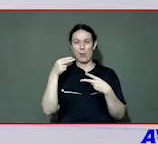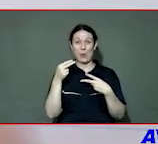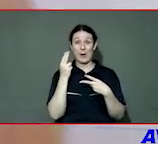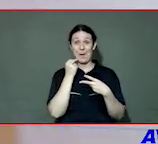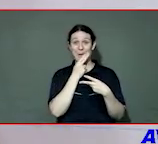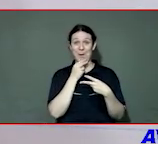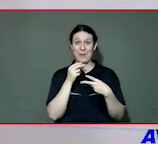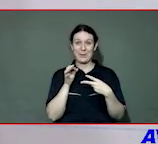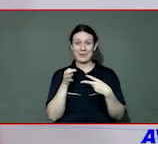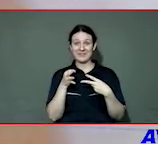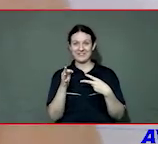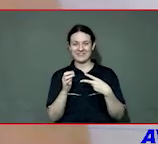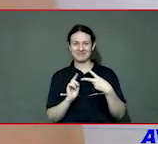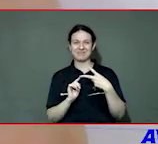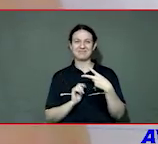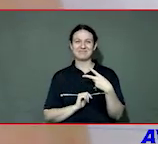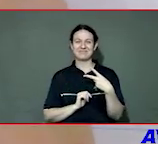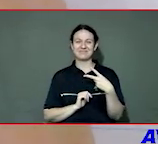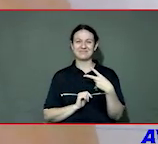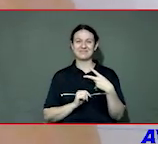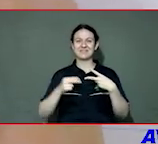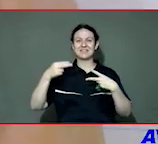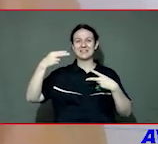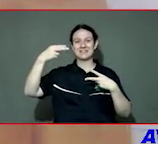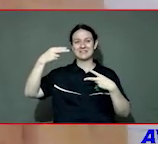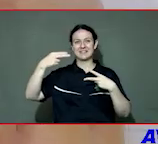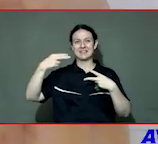Okay, hake. That is my